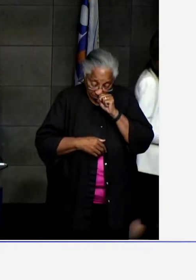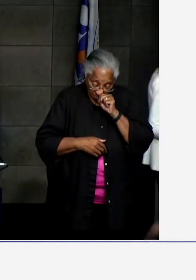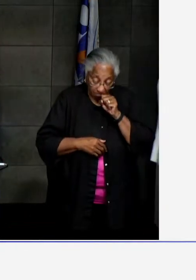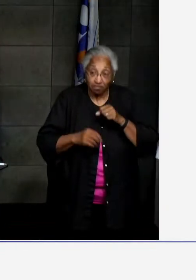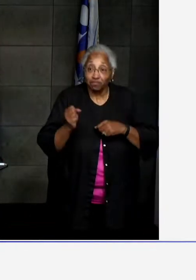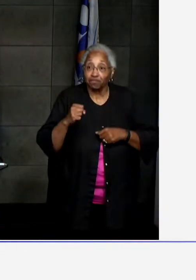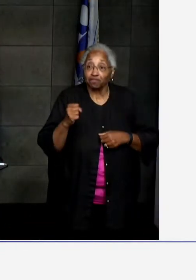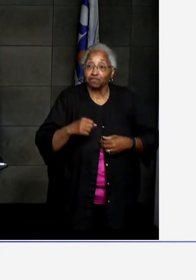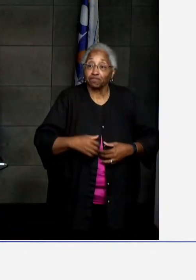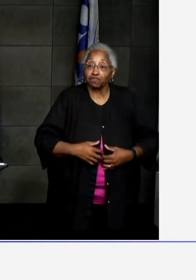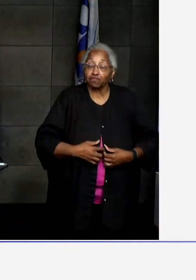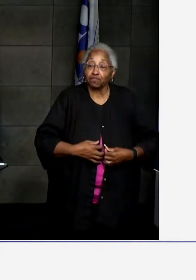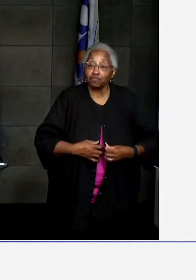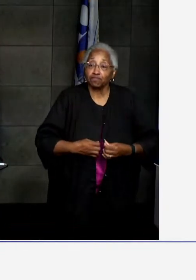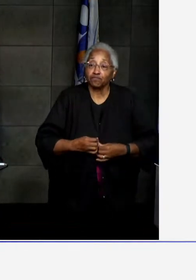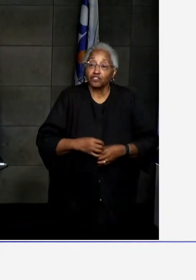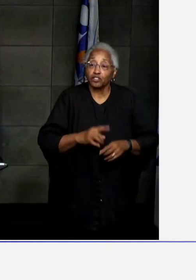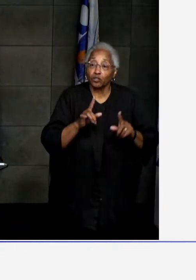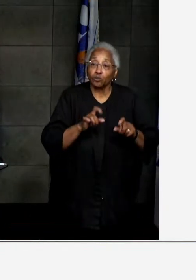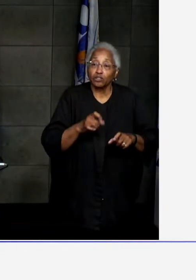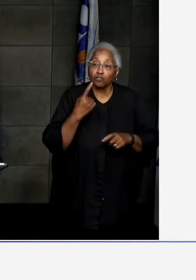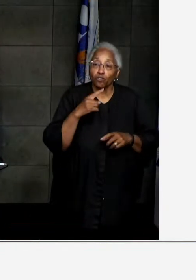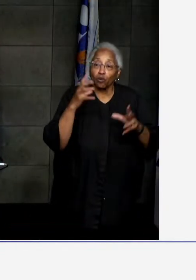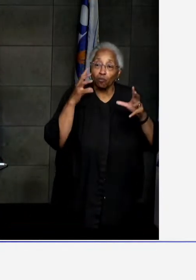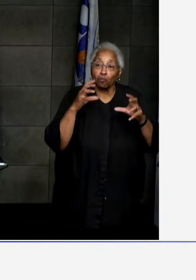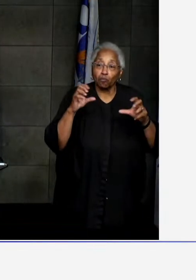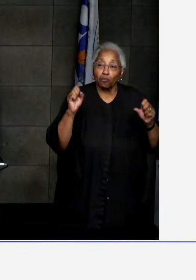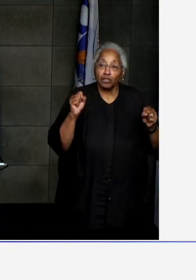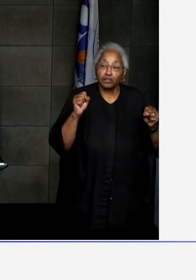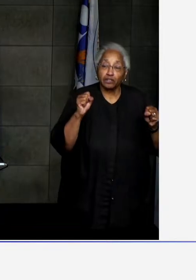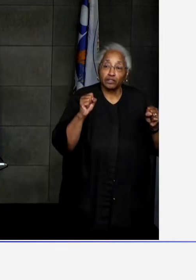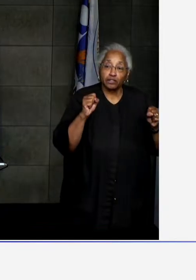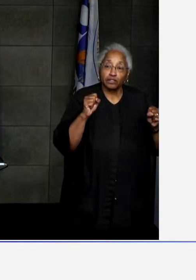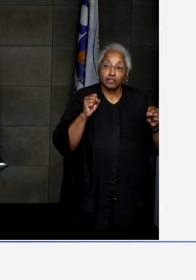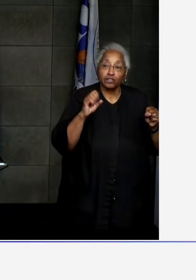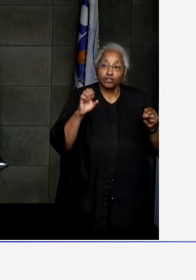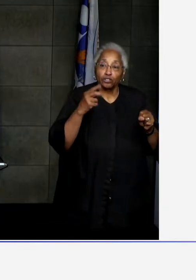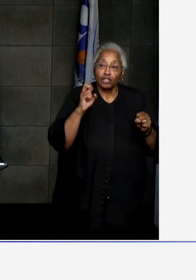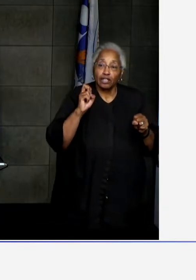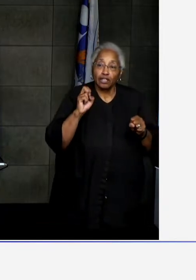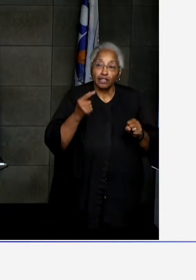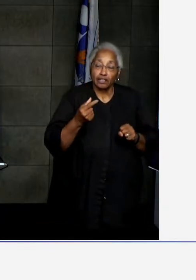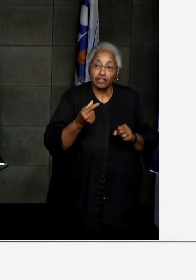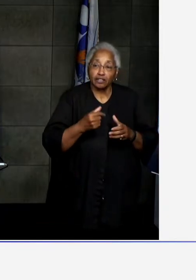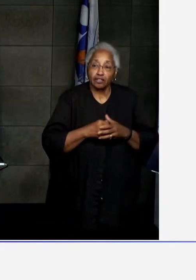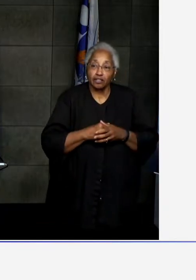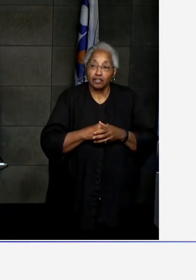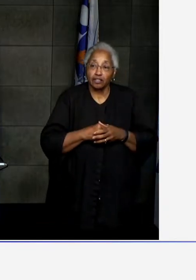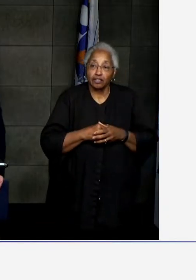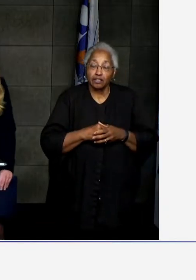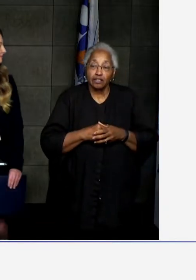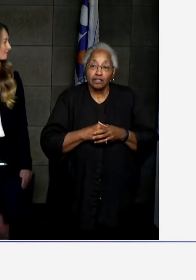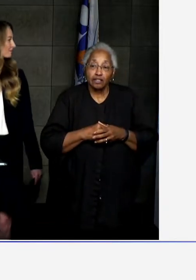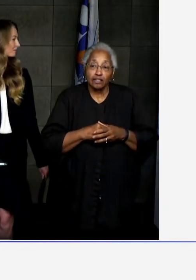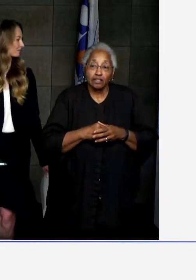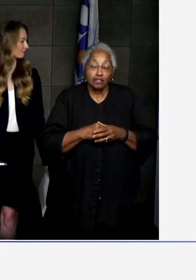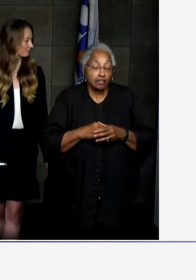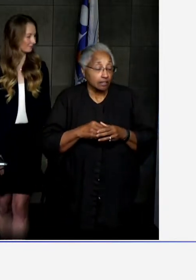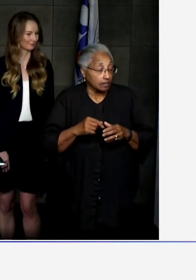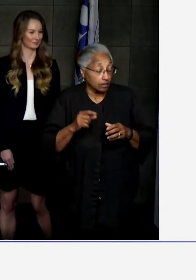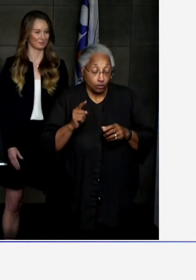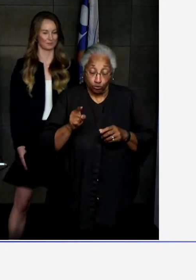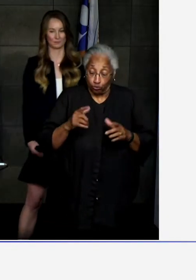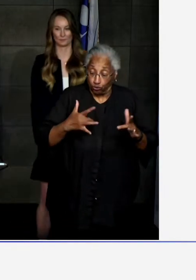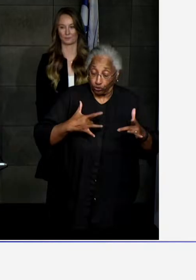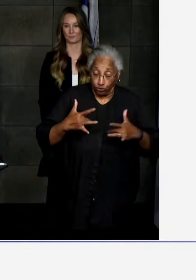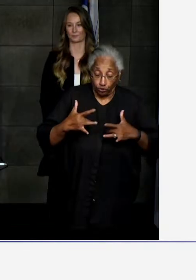Yes. Question for President Lee Sheng and then also Mr. Graham. President Shang, how concerned are you with